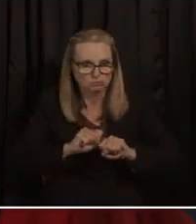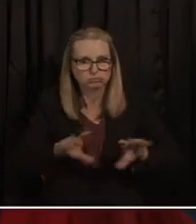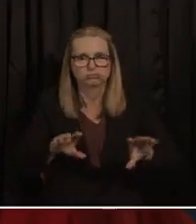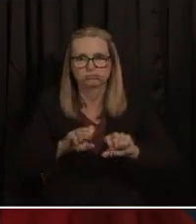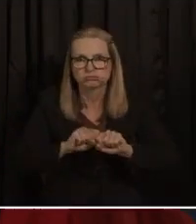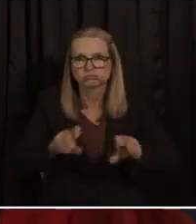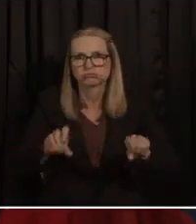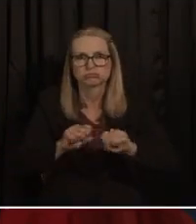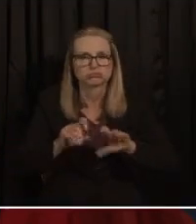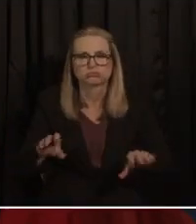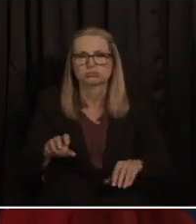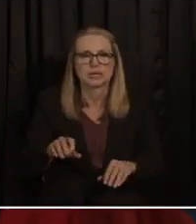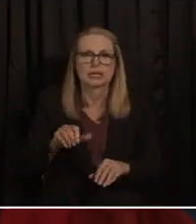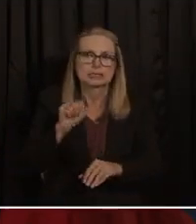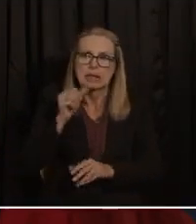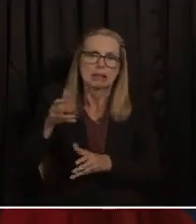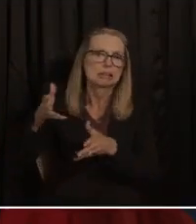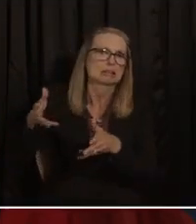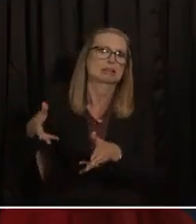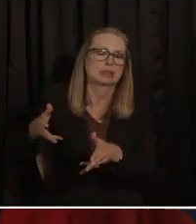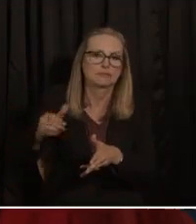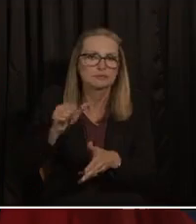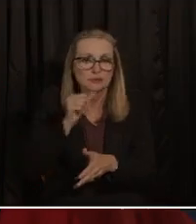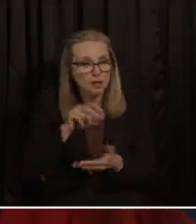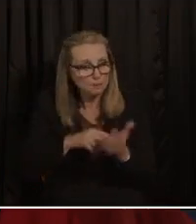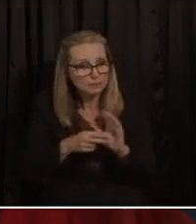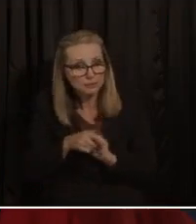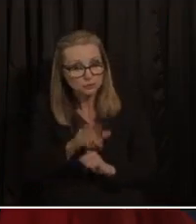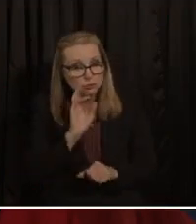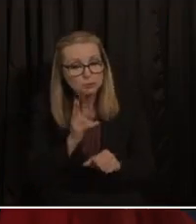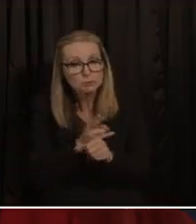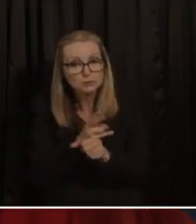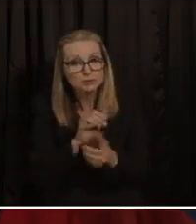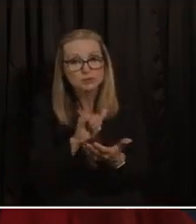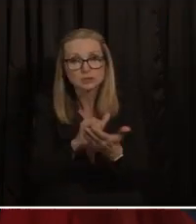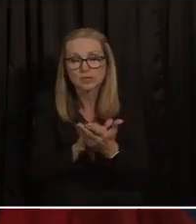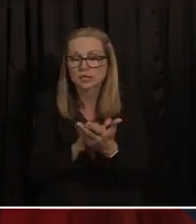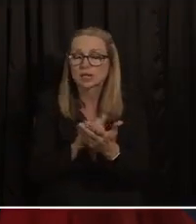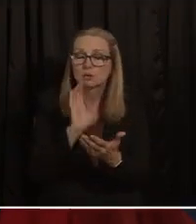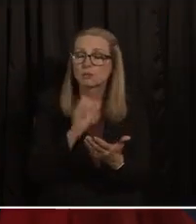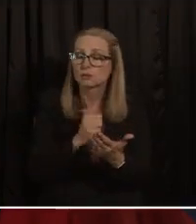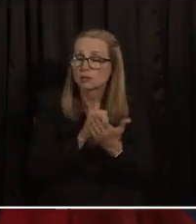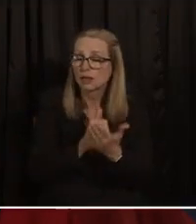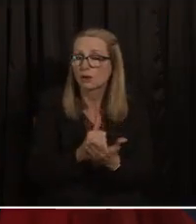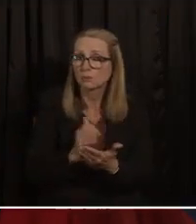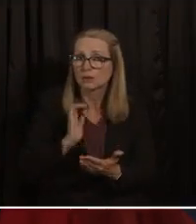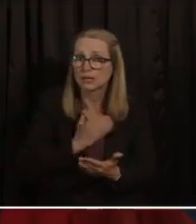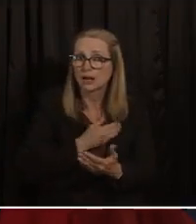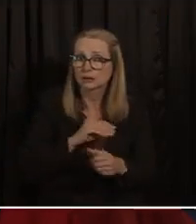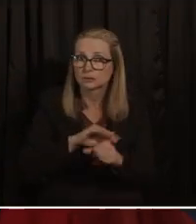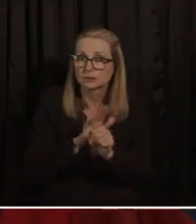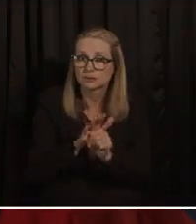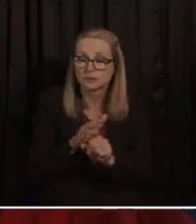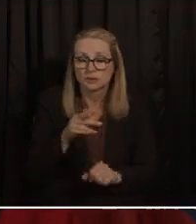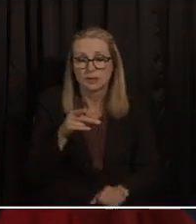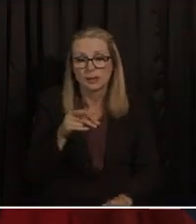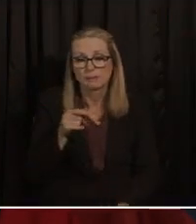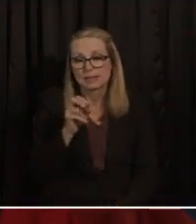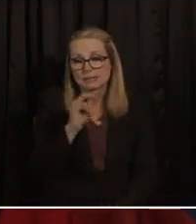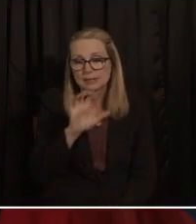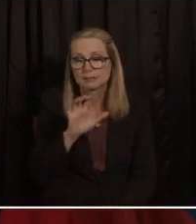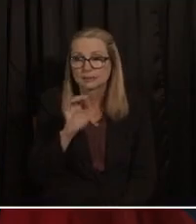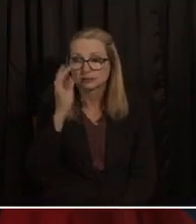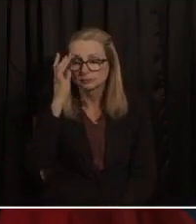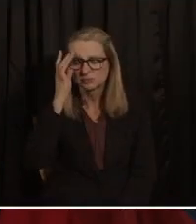wants it, somebody who will use it, and that will have an impact on the epidemic. We are estimating 7 to 14 days